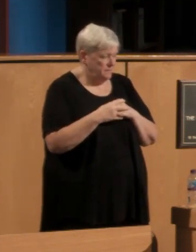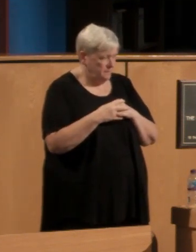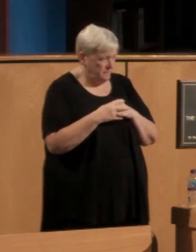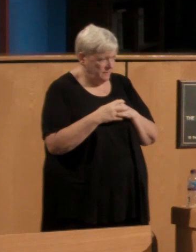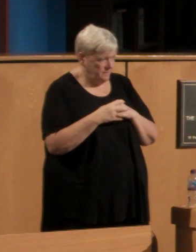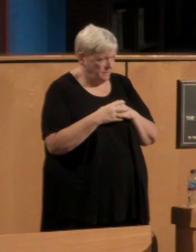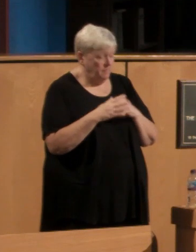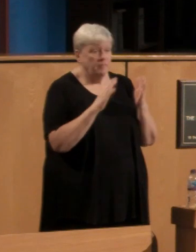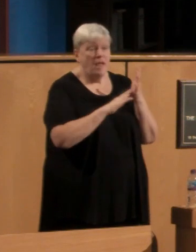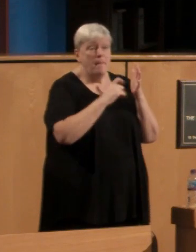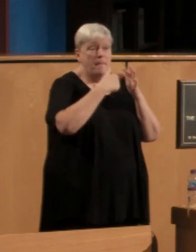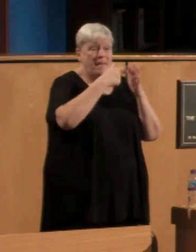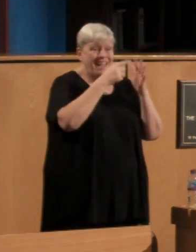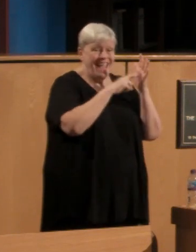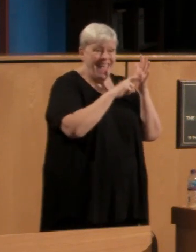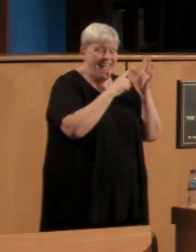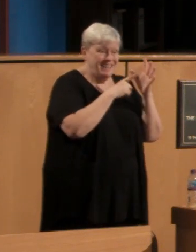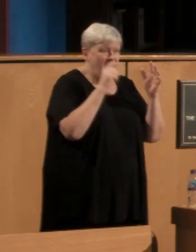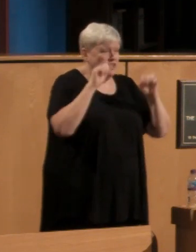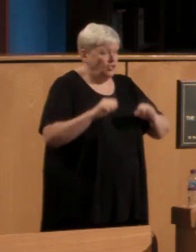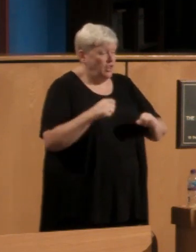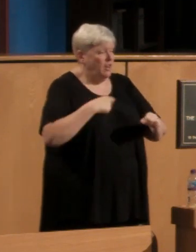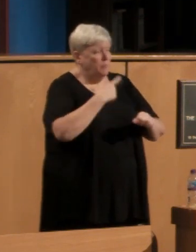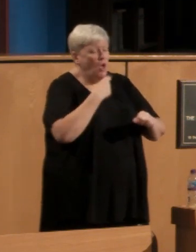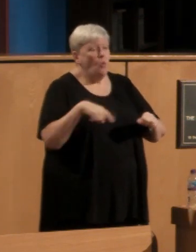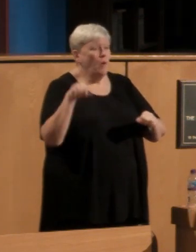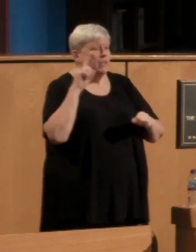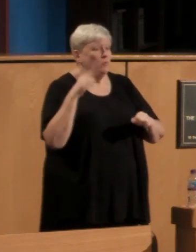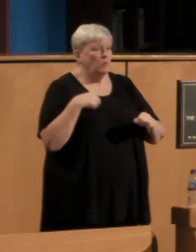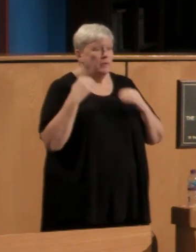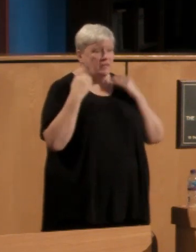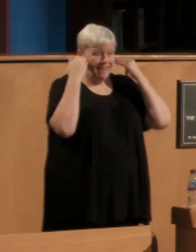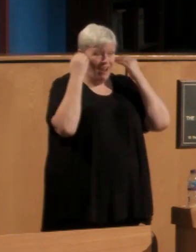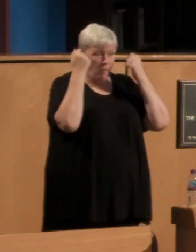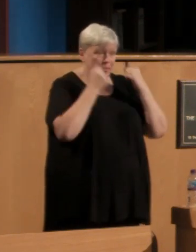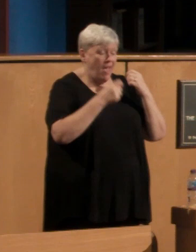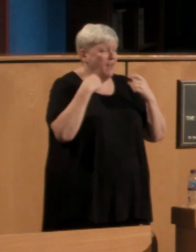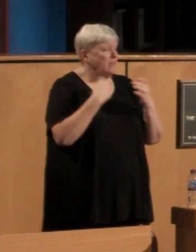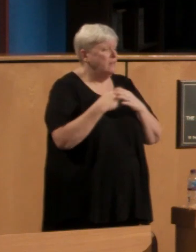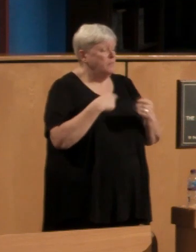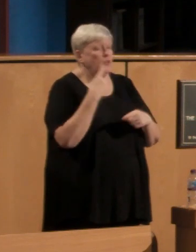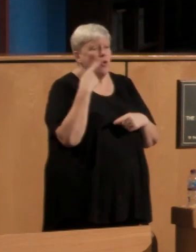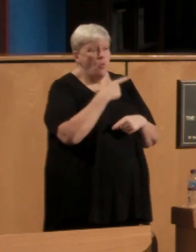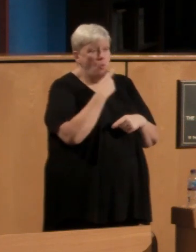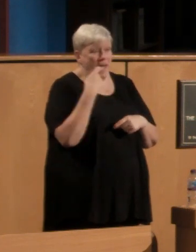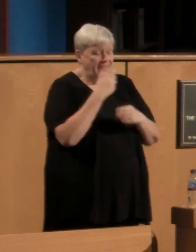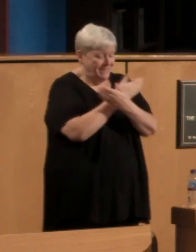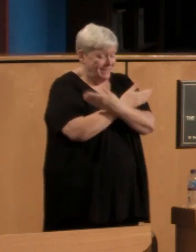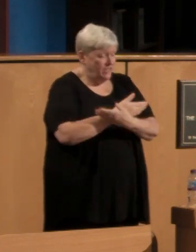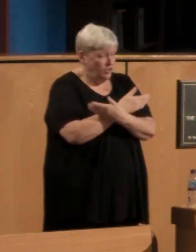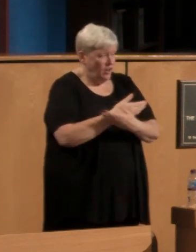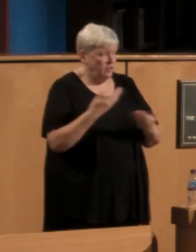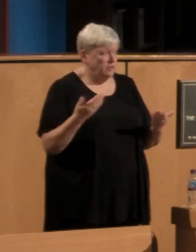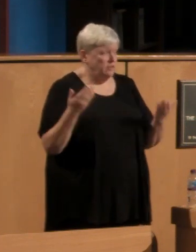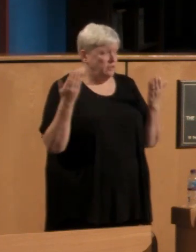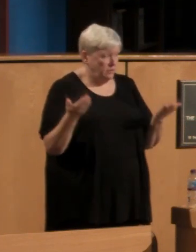And I'm McKenna the Chair. I'm a white woman with short black hair, and I'm wearing a white t-shirt with a little embroidered ghost on it. And with that, we